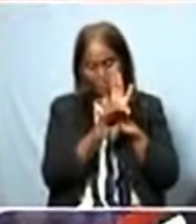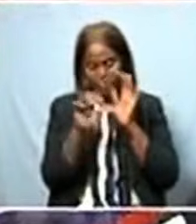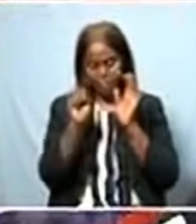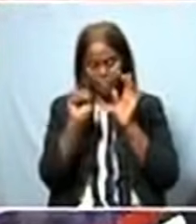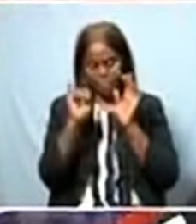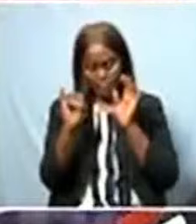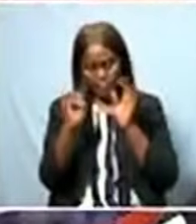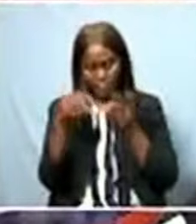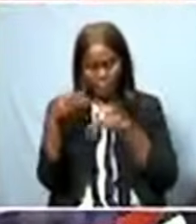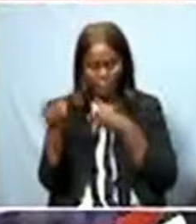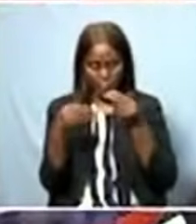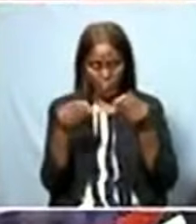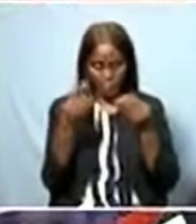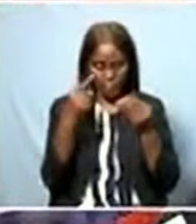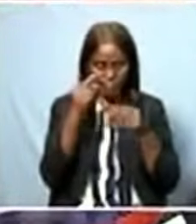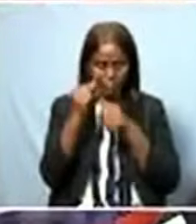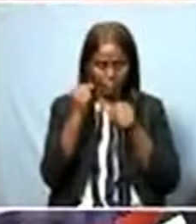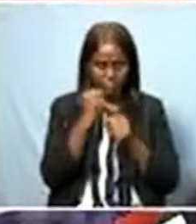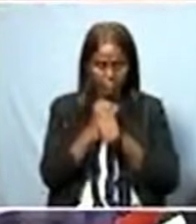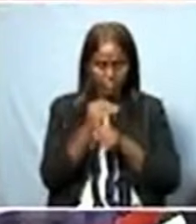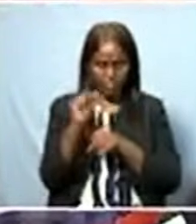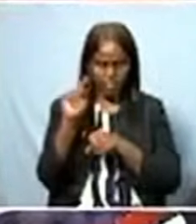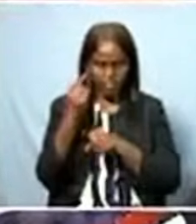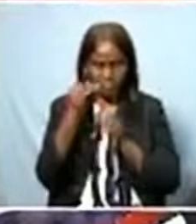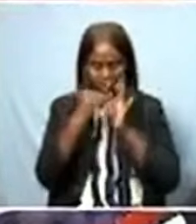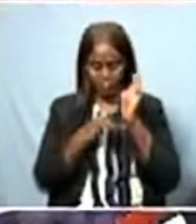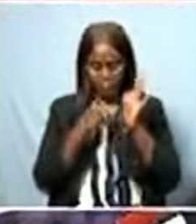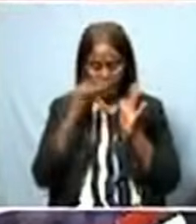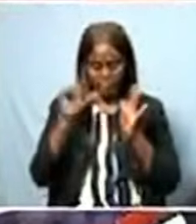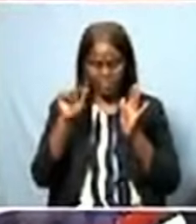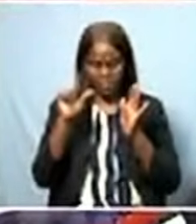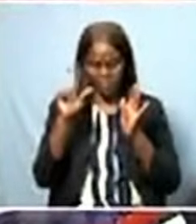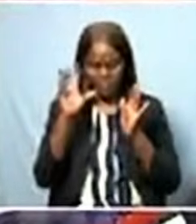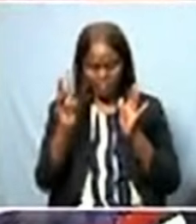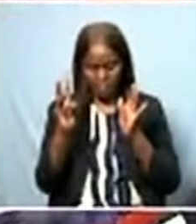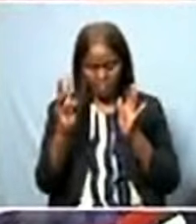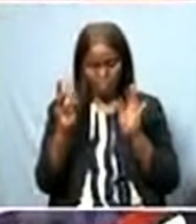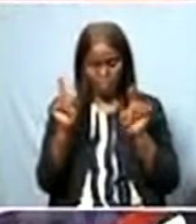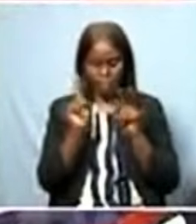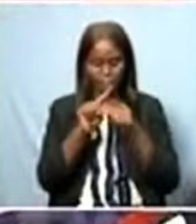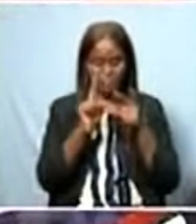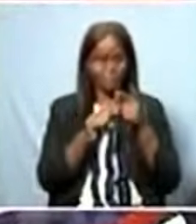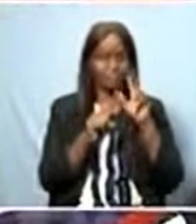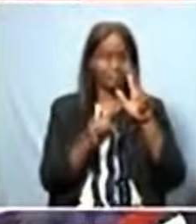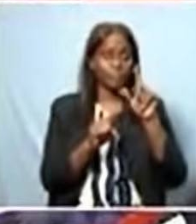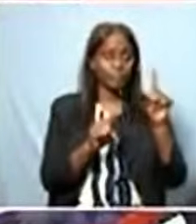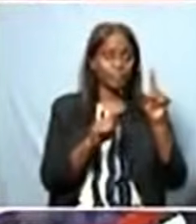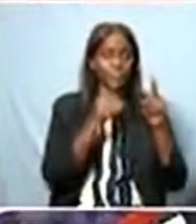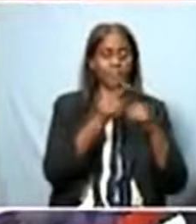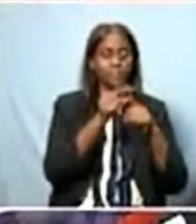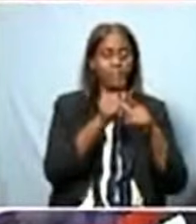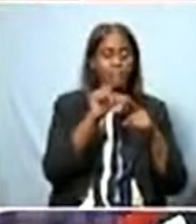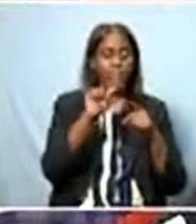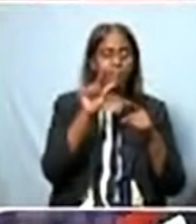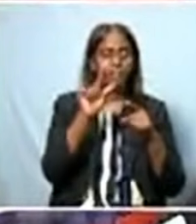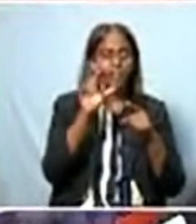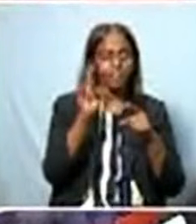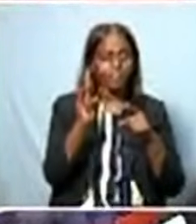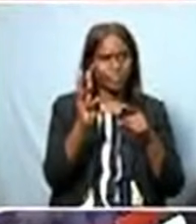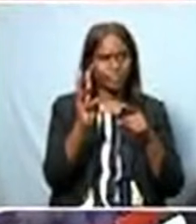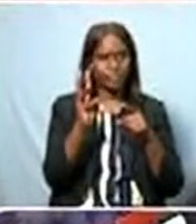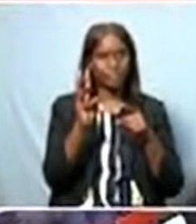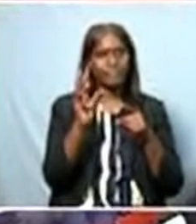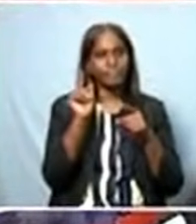statutory expenditure for the year 1st January 2026 to 31st December